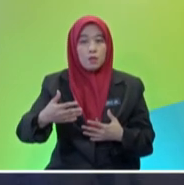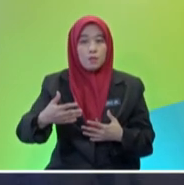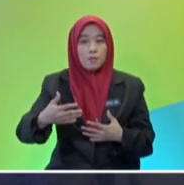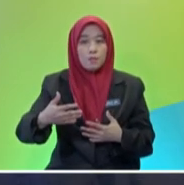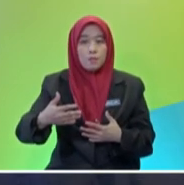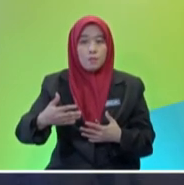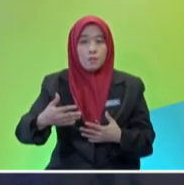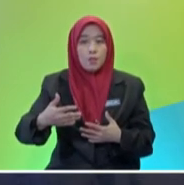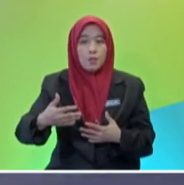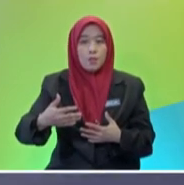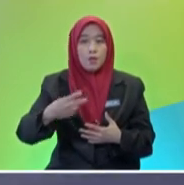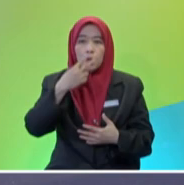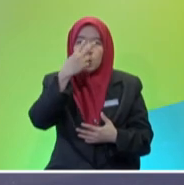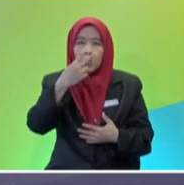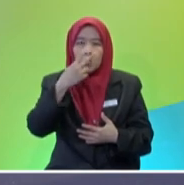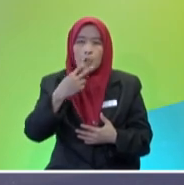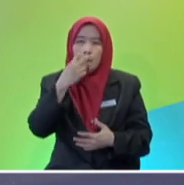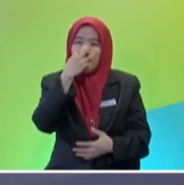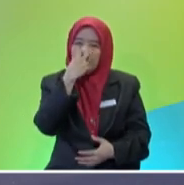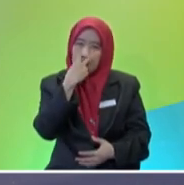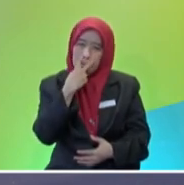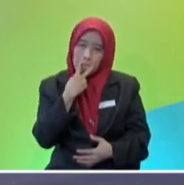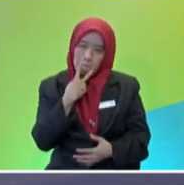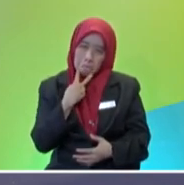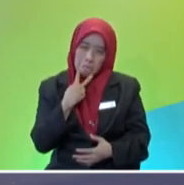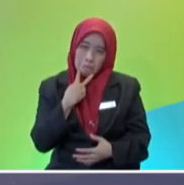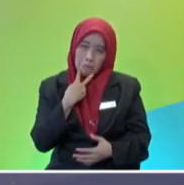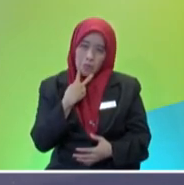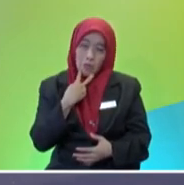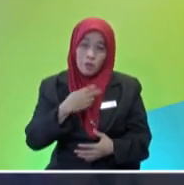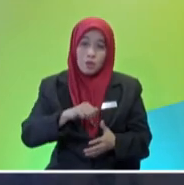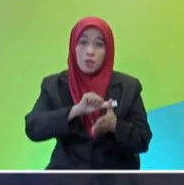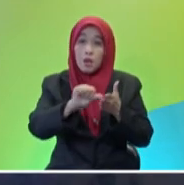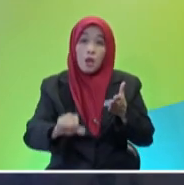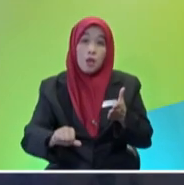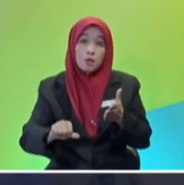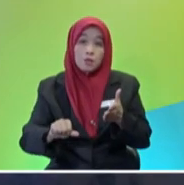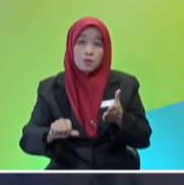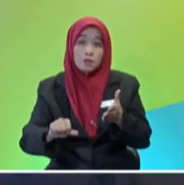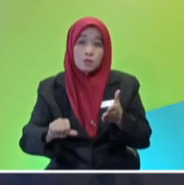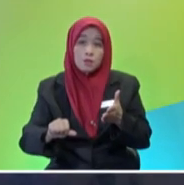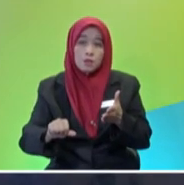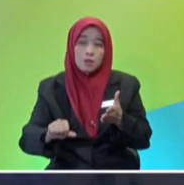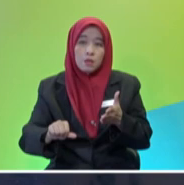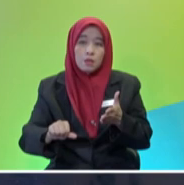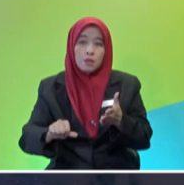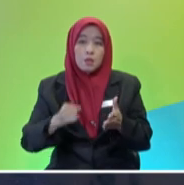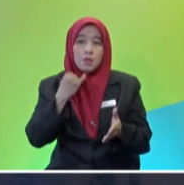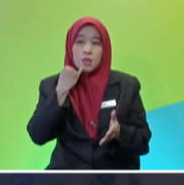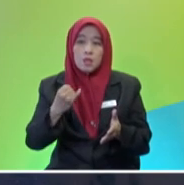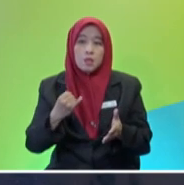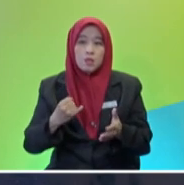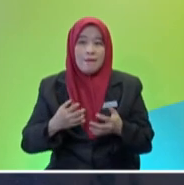is... Oh, he's looking so sad. Sad. Mm-hmm. And the last one? And the last one is